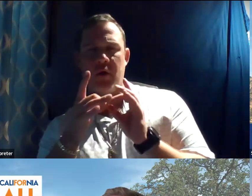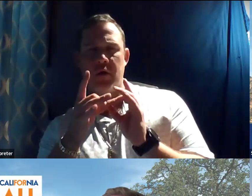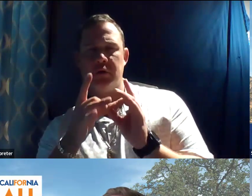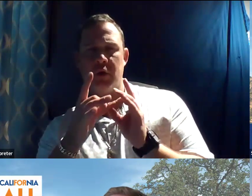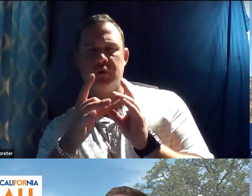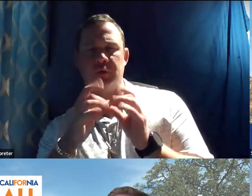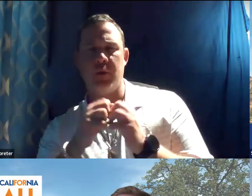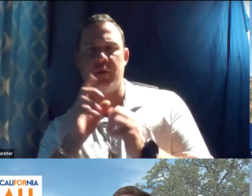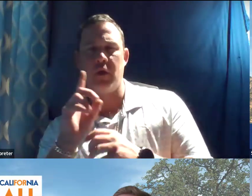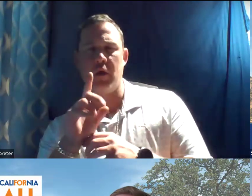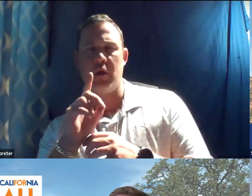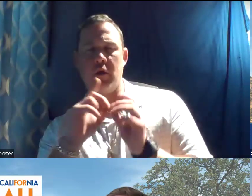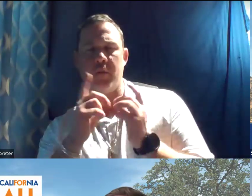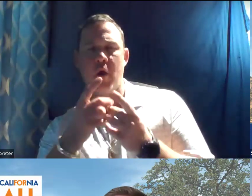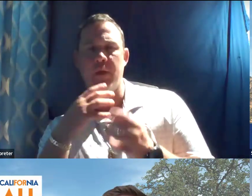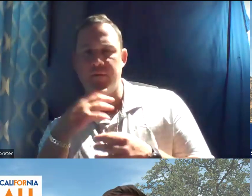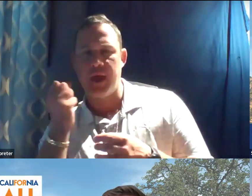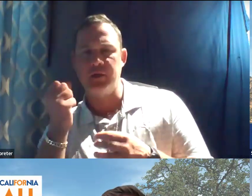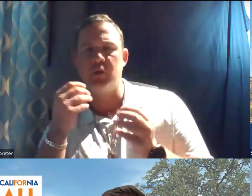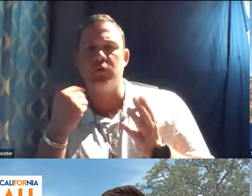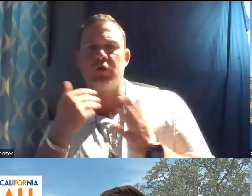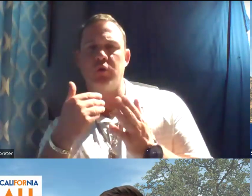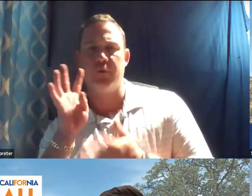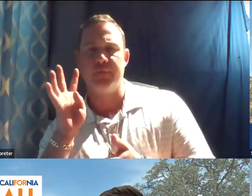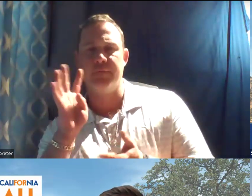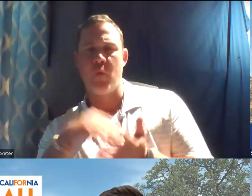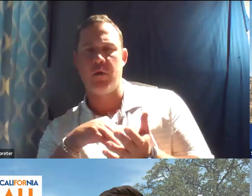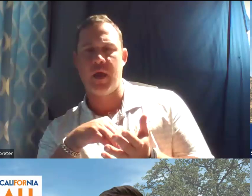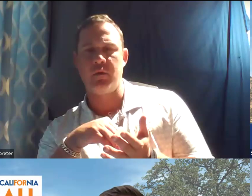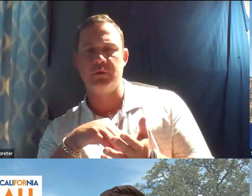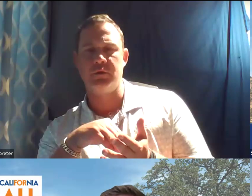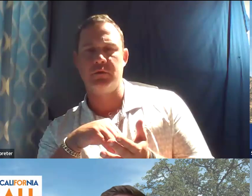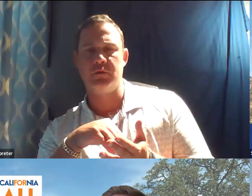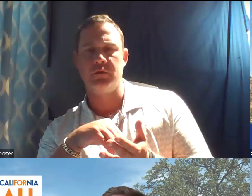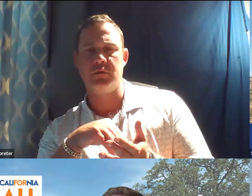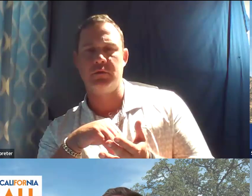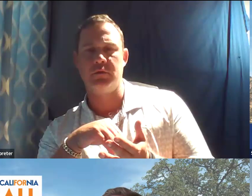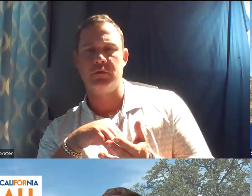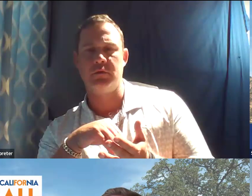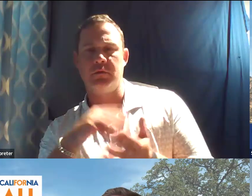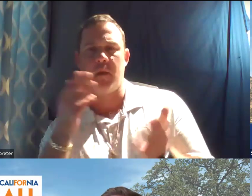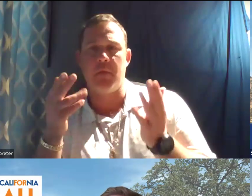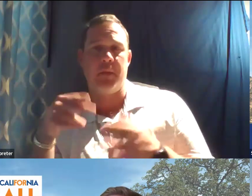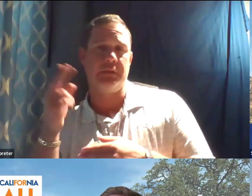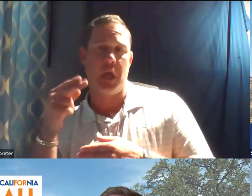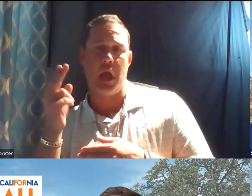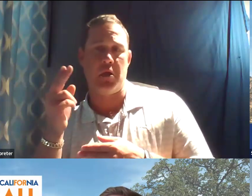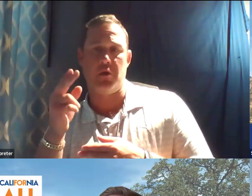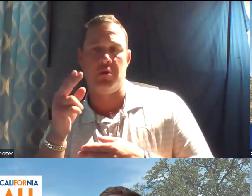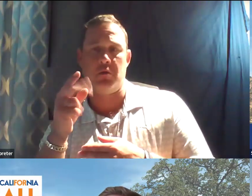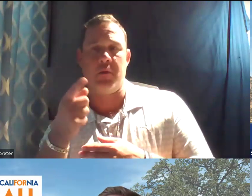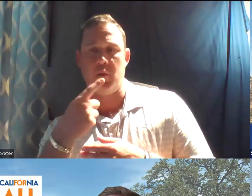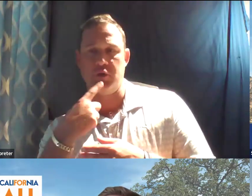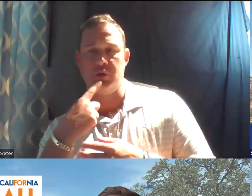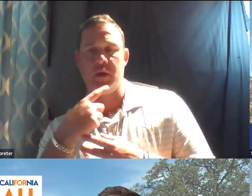the Department of Aging's program was closer to 4,000, not maybe it's higher range as you were talking about,